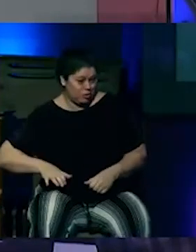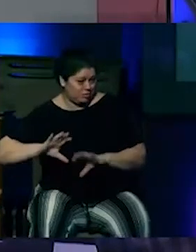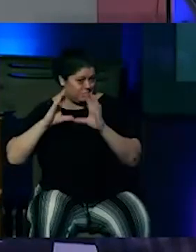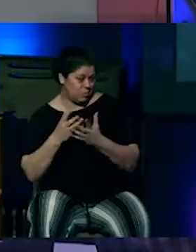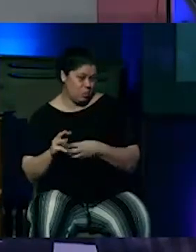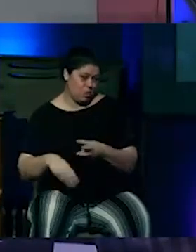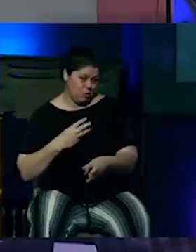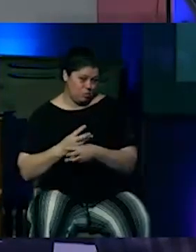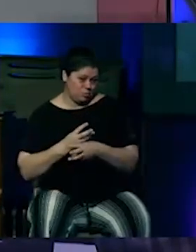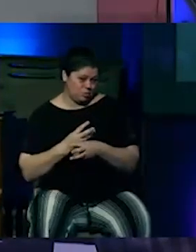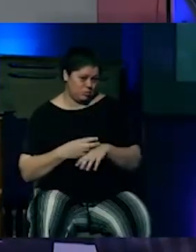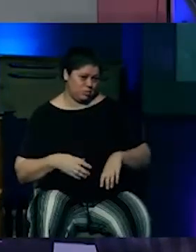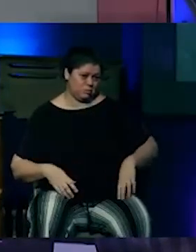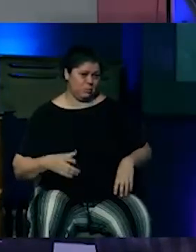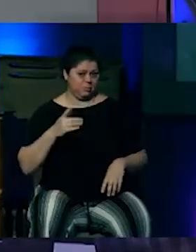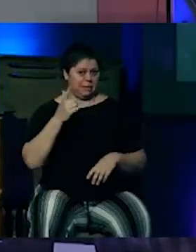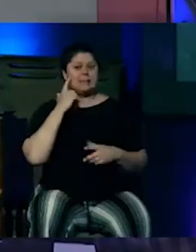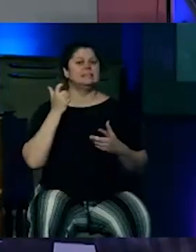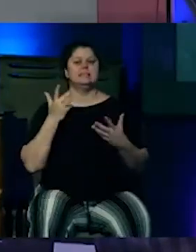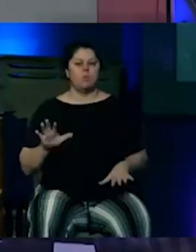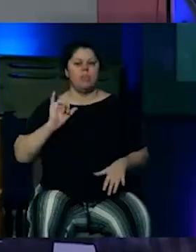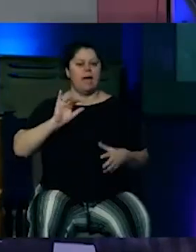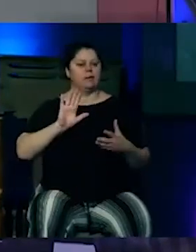was trying to keep from getting that.